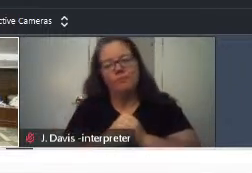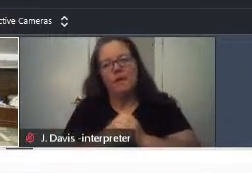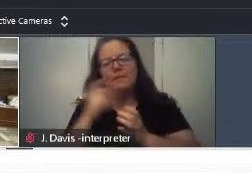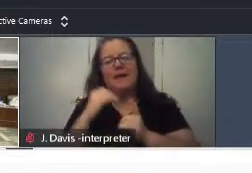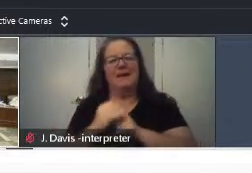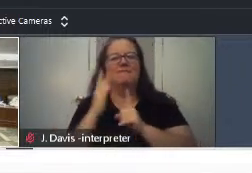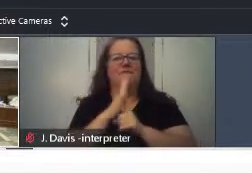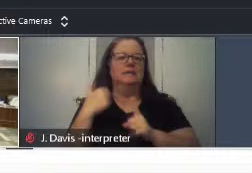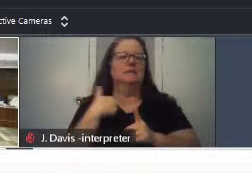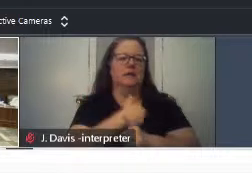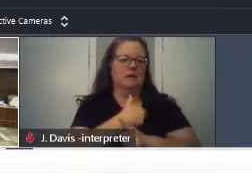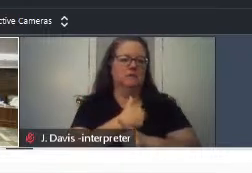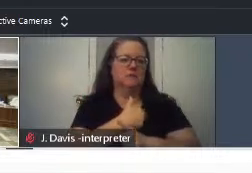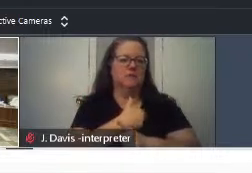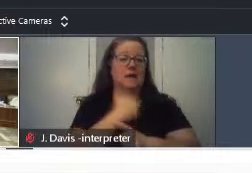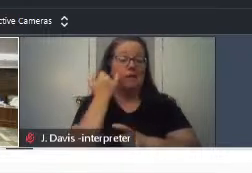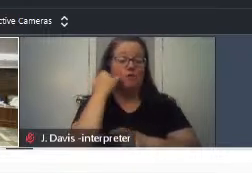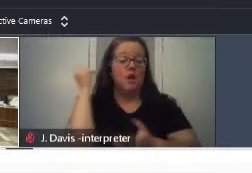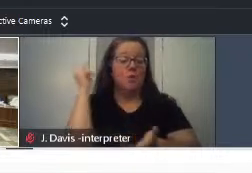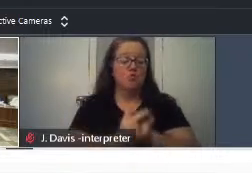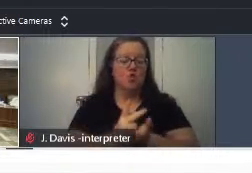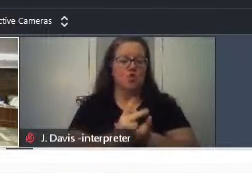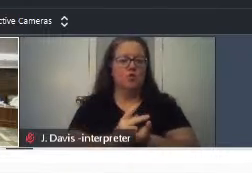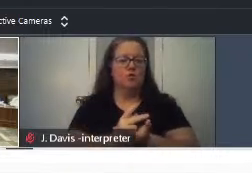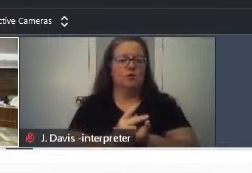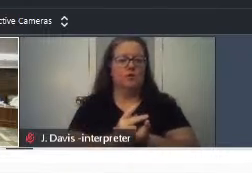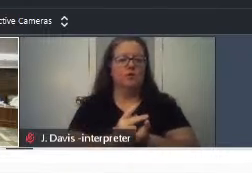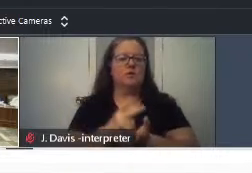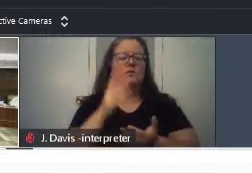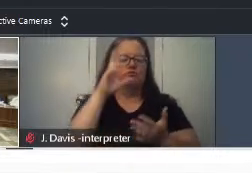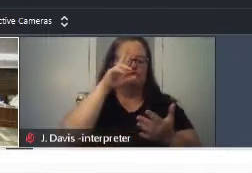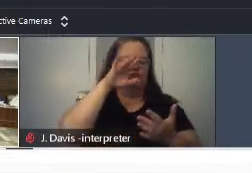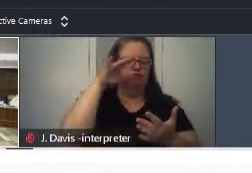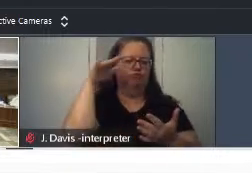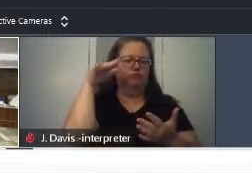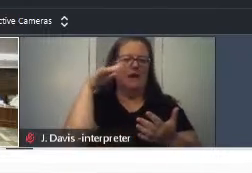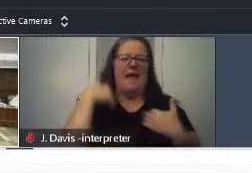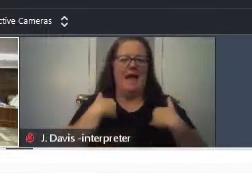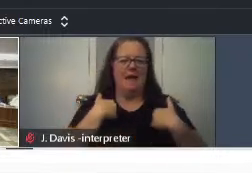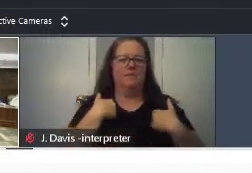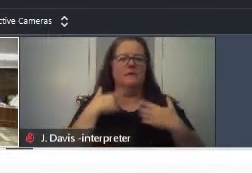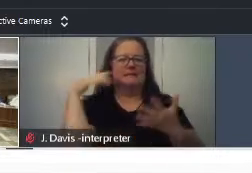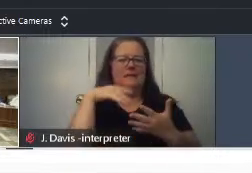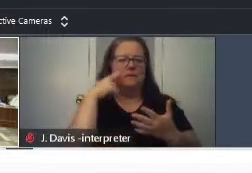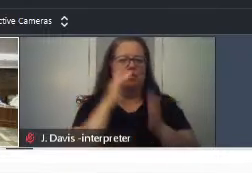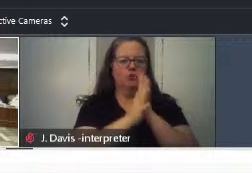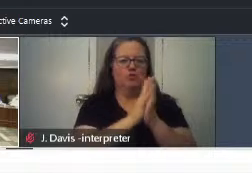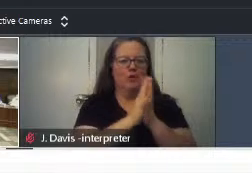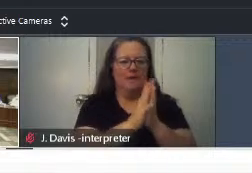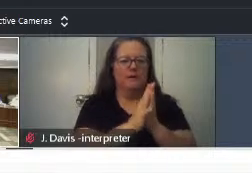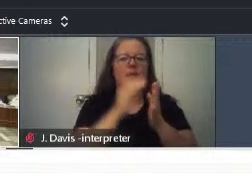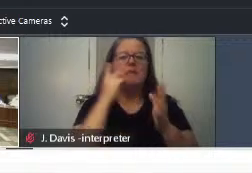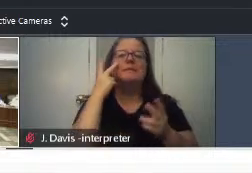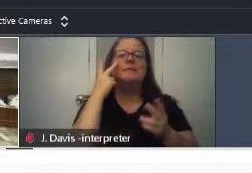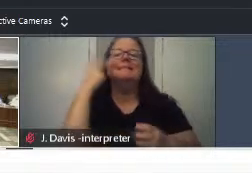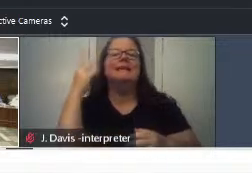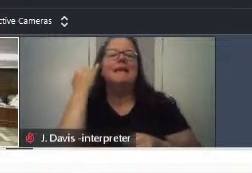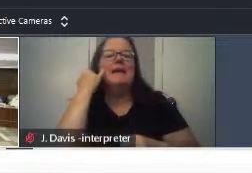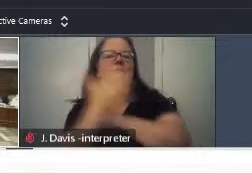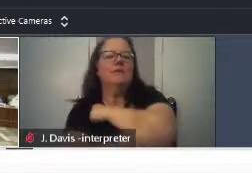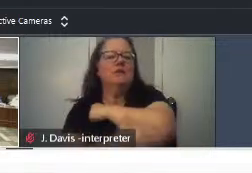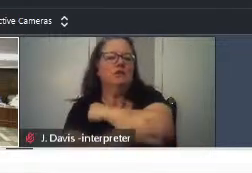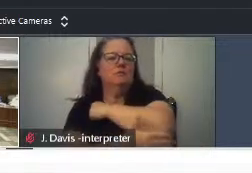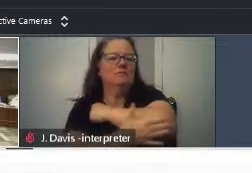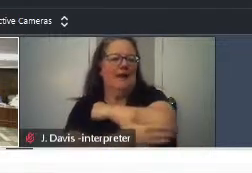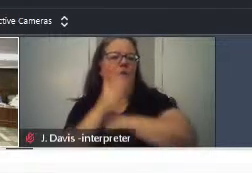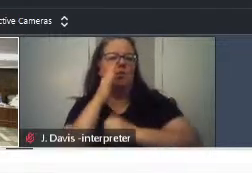what you're doing today by approving this is asking us to look at the traffic study, and then with our partners on council, we can look across the street to see if they're interested in joining us